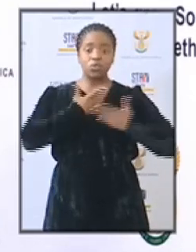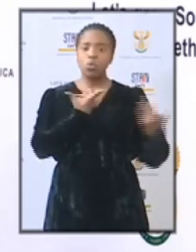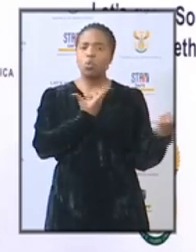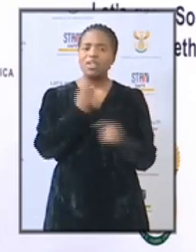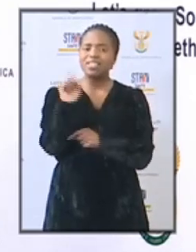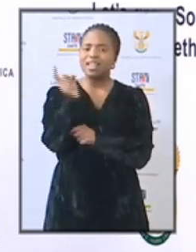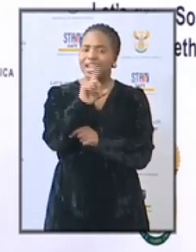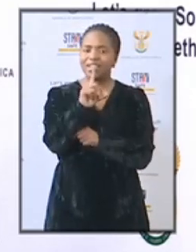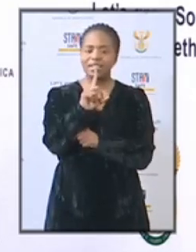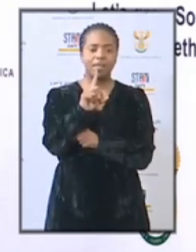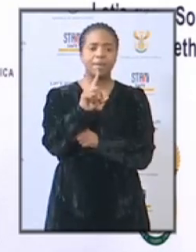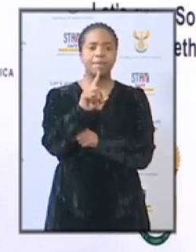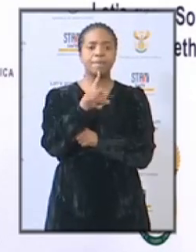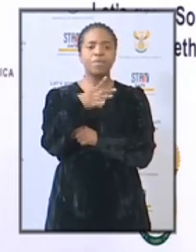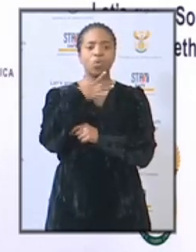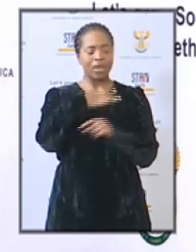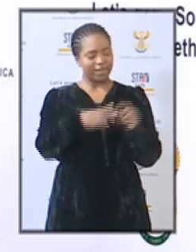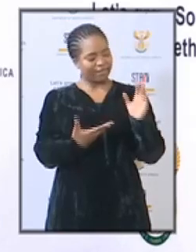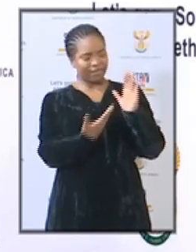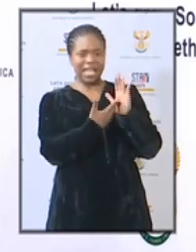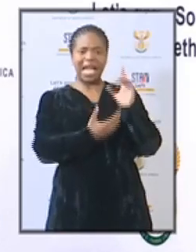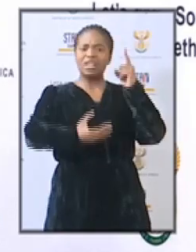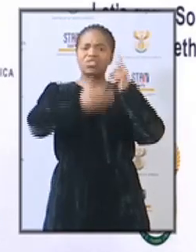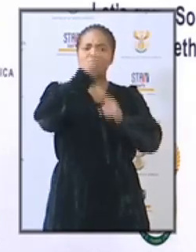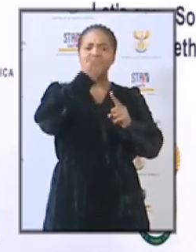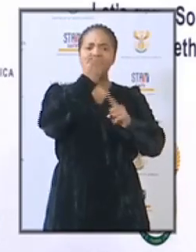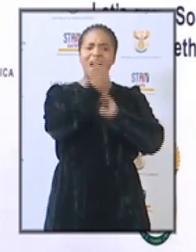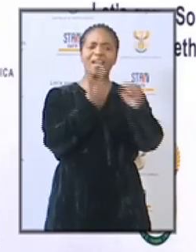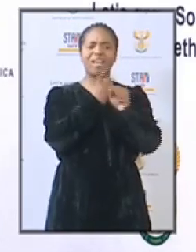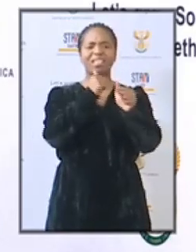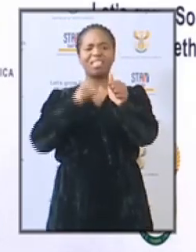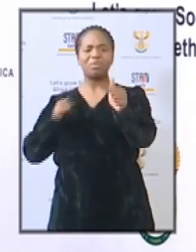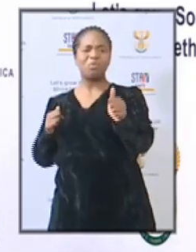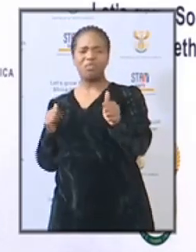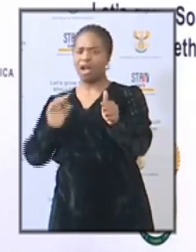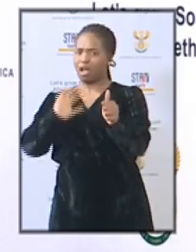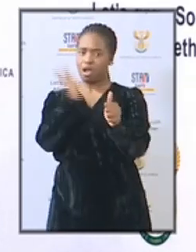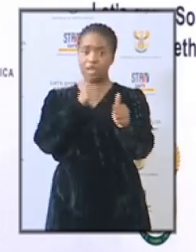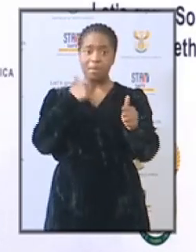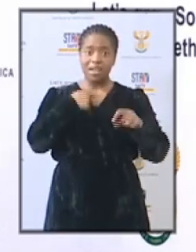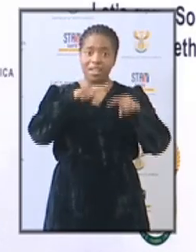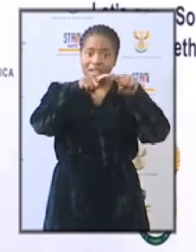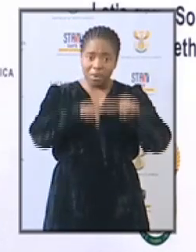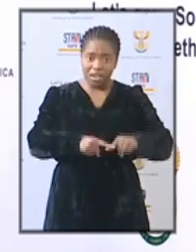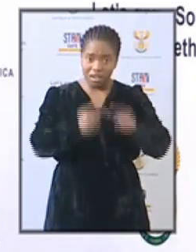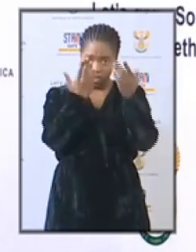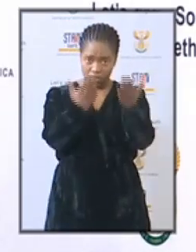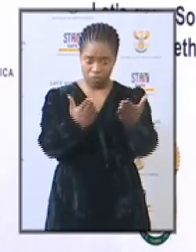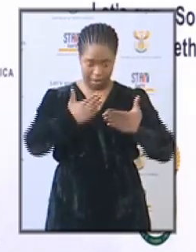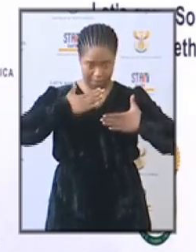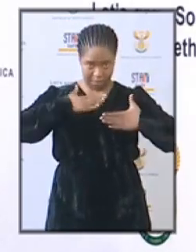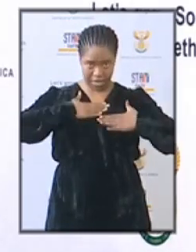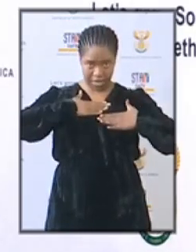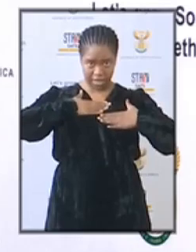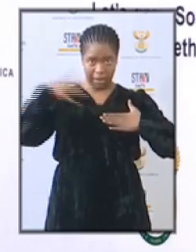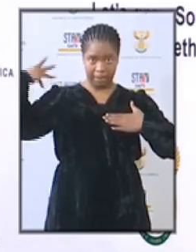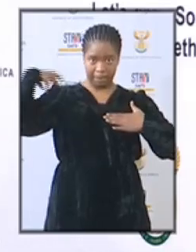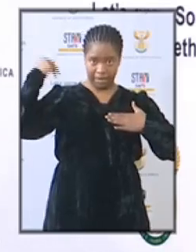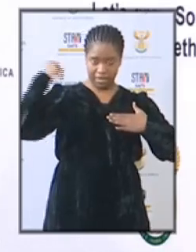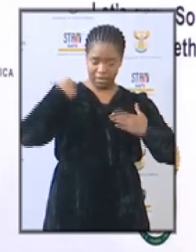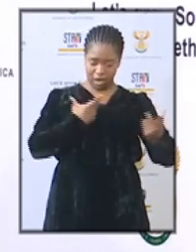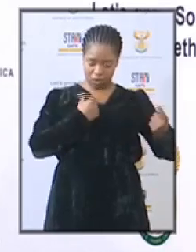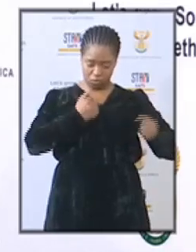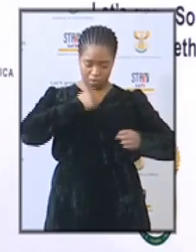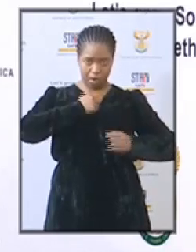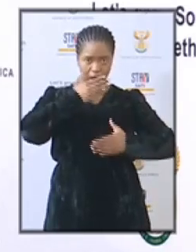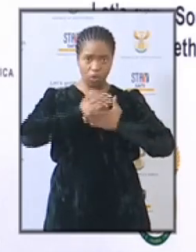that we do not regress what we have already achieved. So I rely on you. I can do my part as the minister, but you